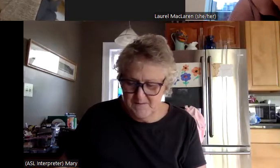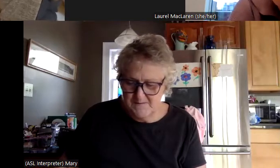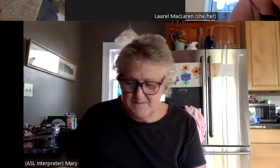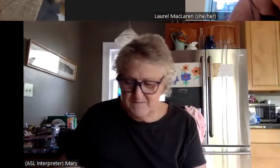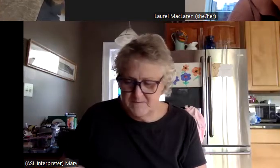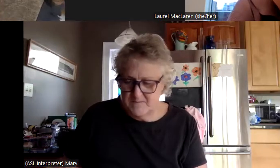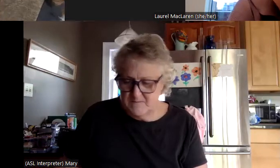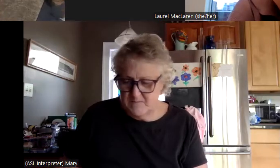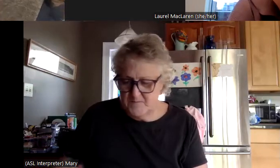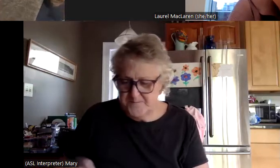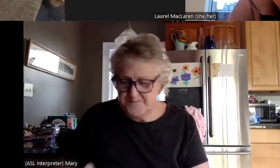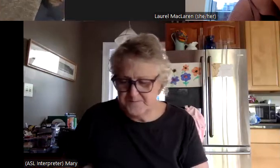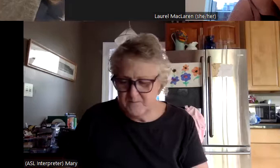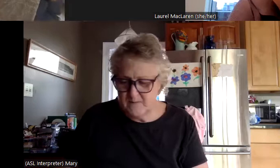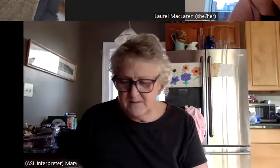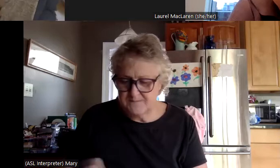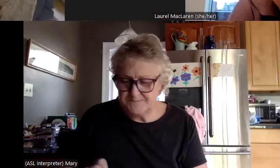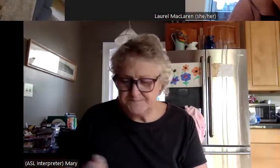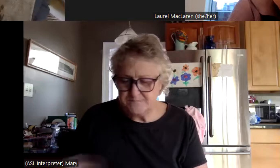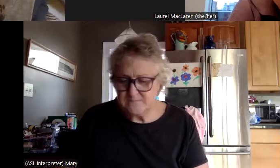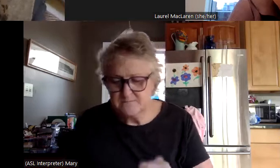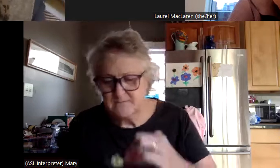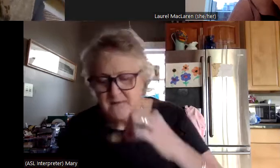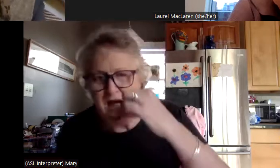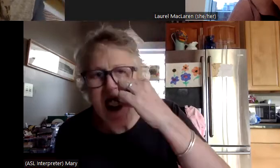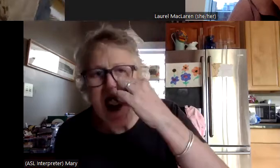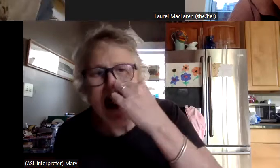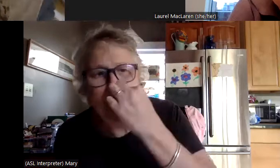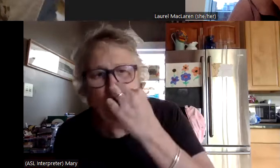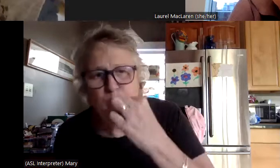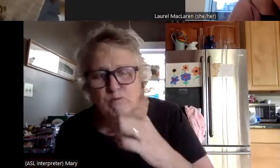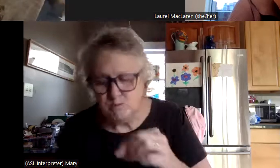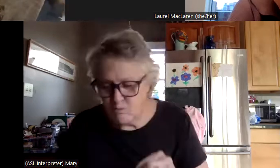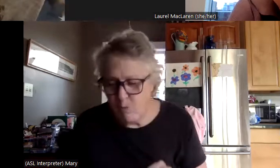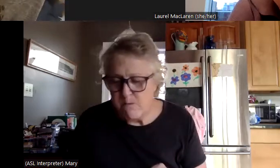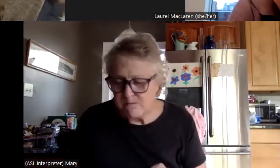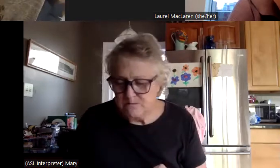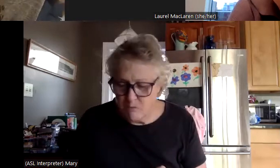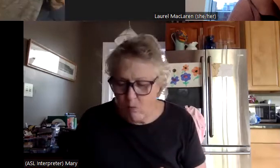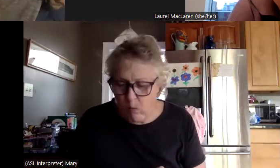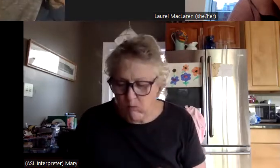really liked it. I kind of felt like it suited my mood better.